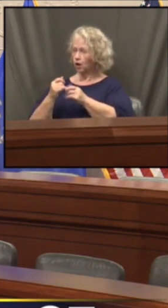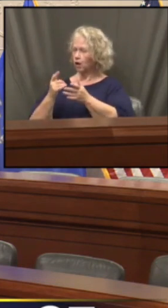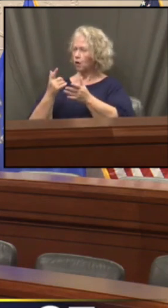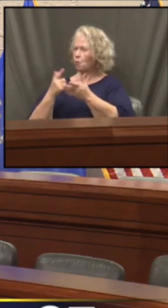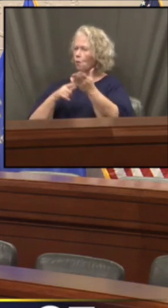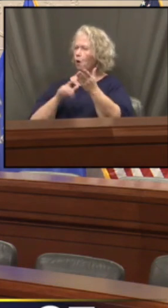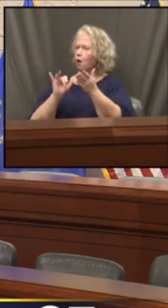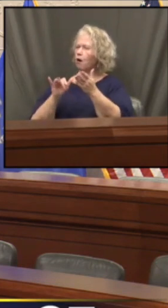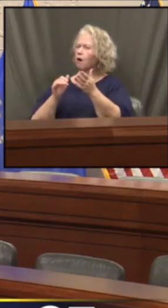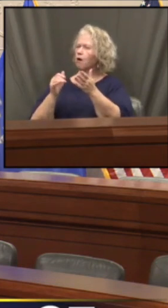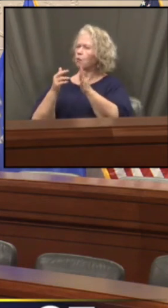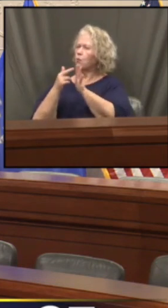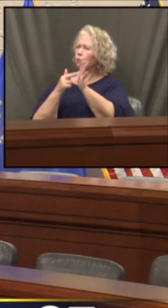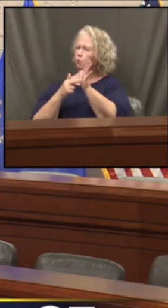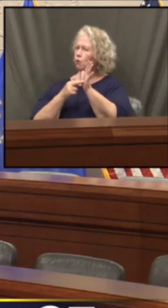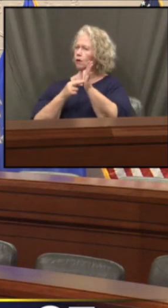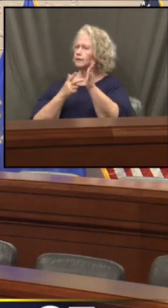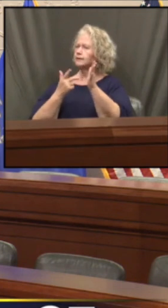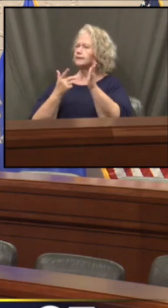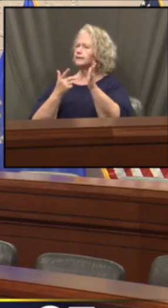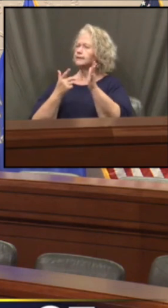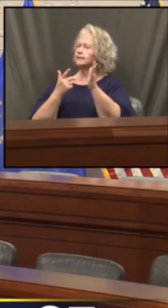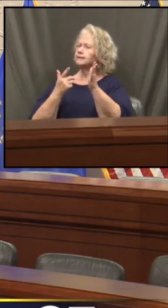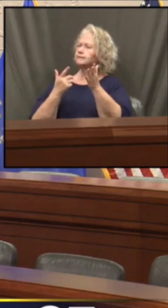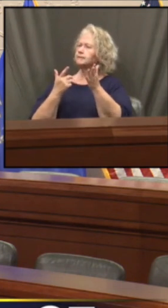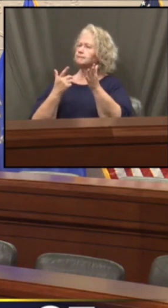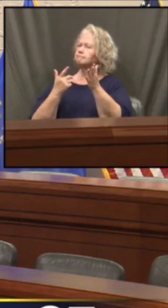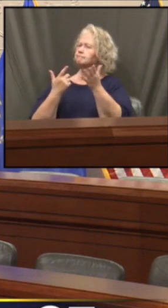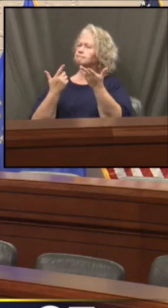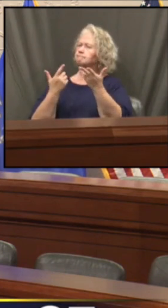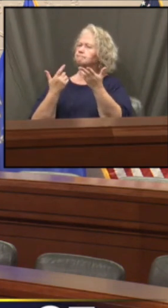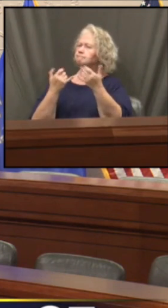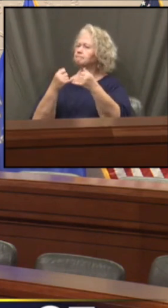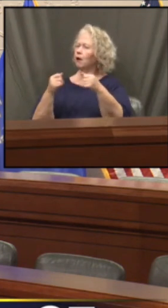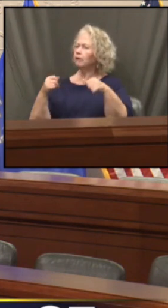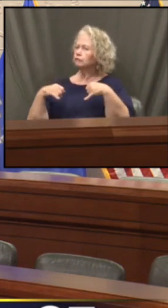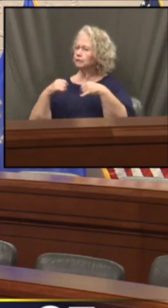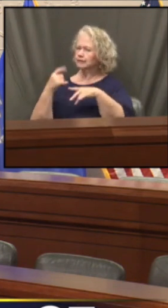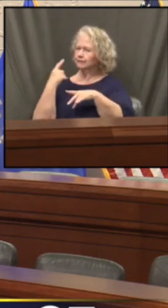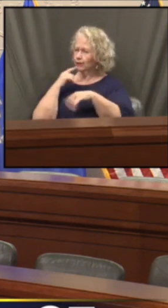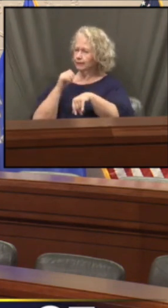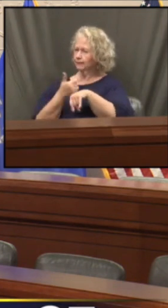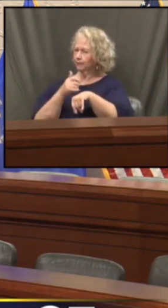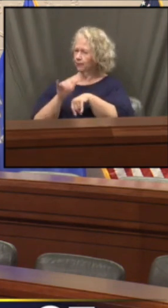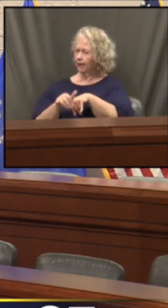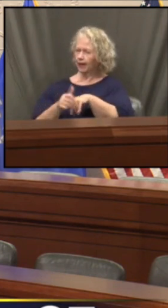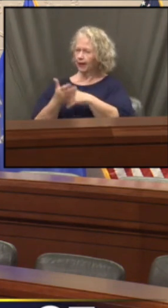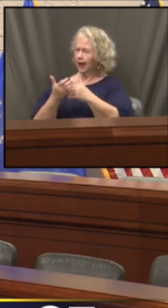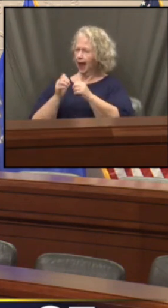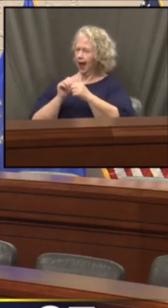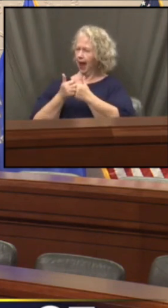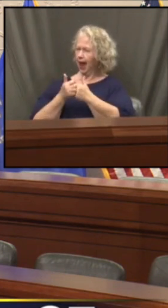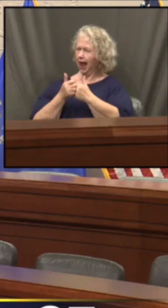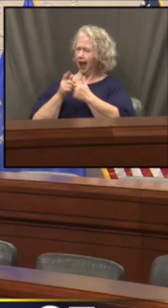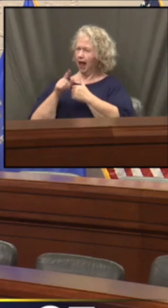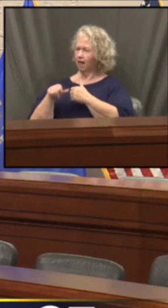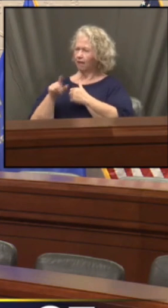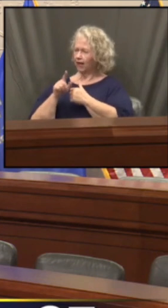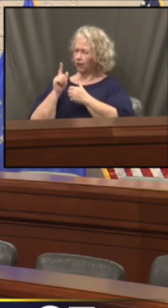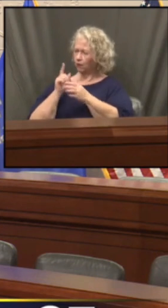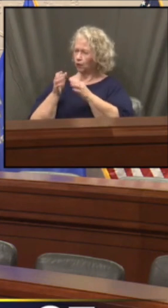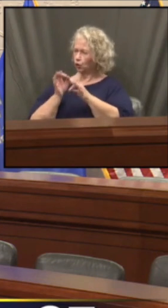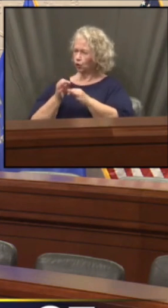for religious exemptions depending on the employer? How will that be defined more